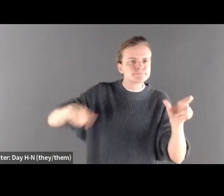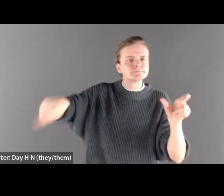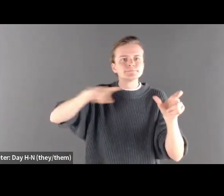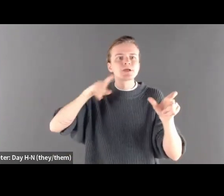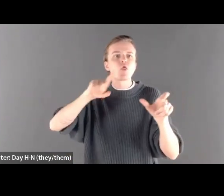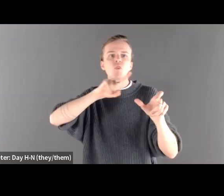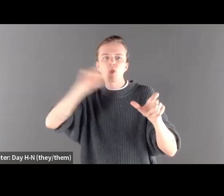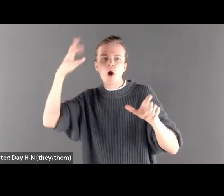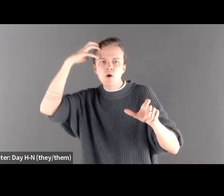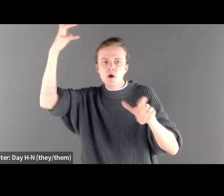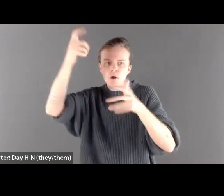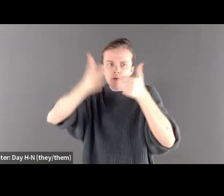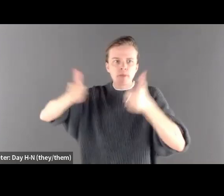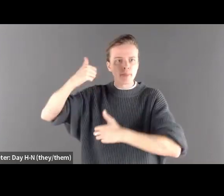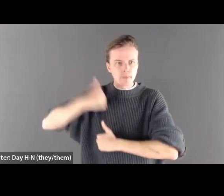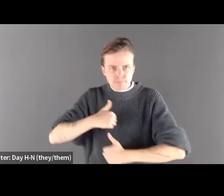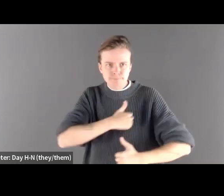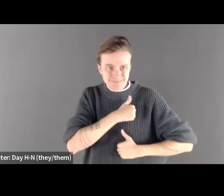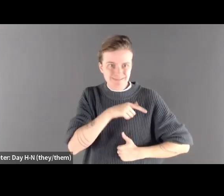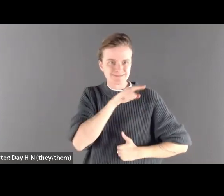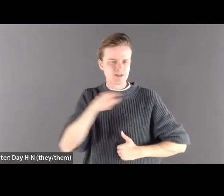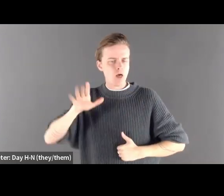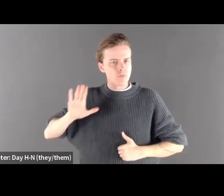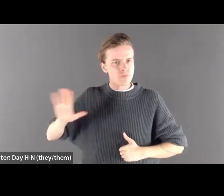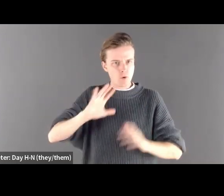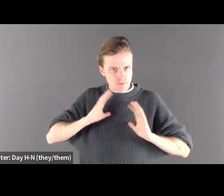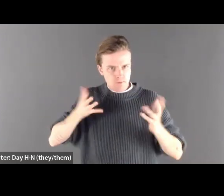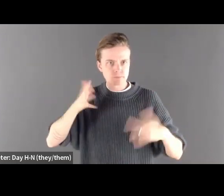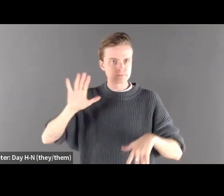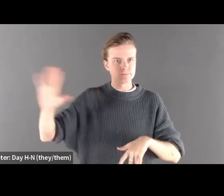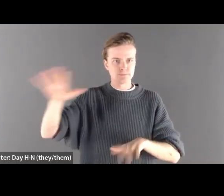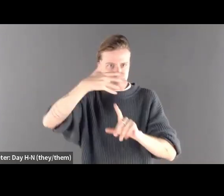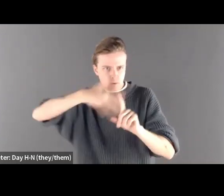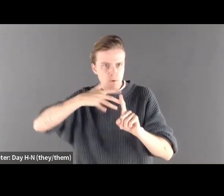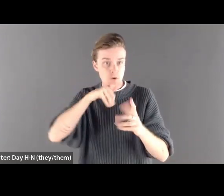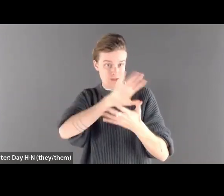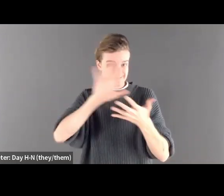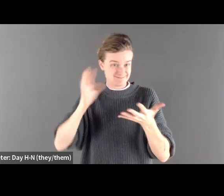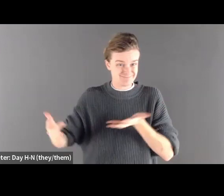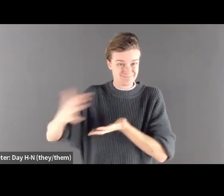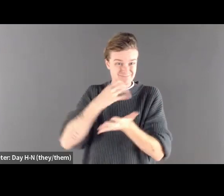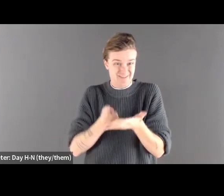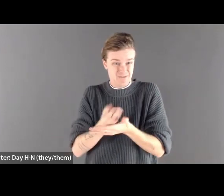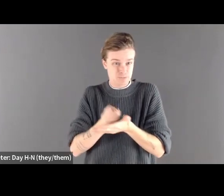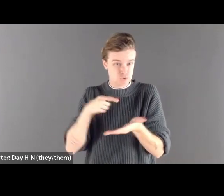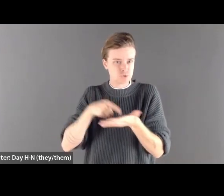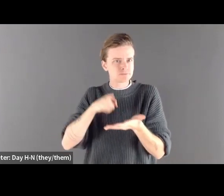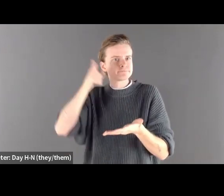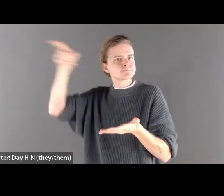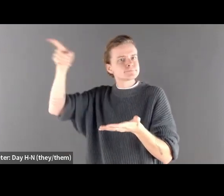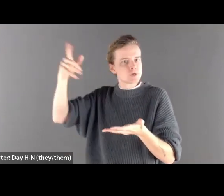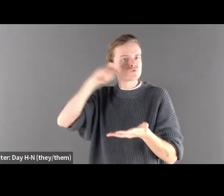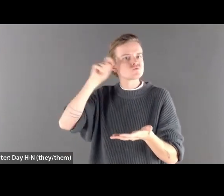Ukraine. And out of this, if you can search it yourself, and we have, for example, recorded 2